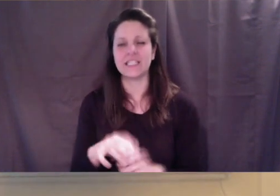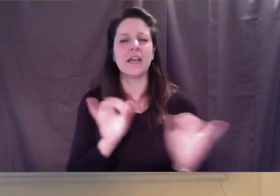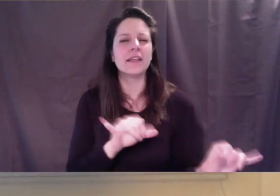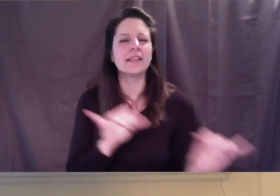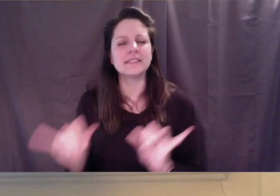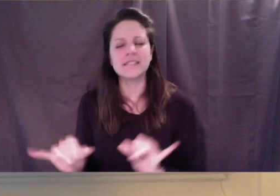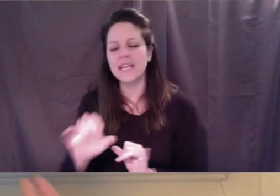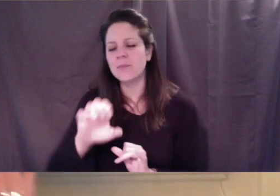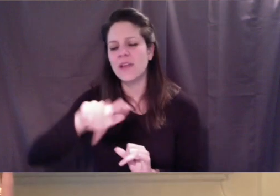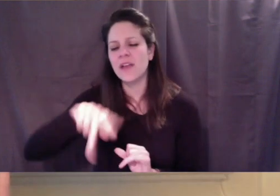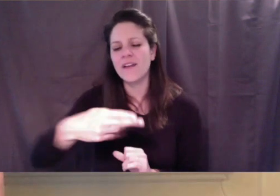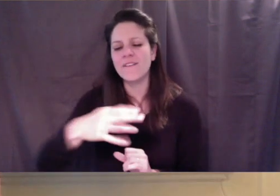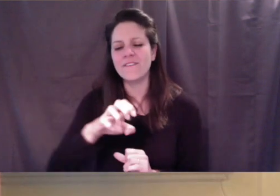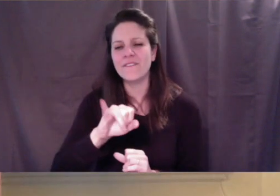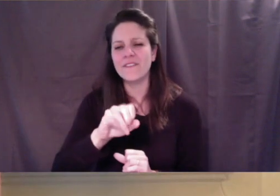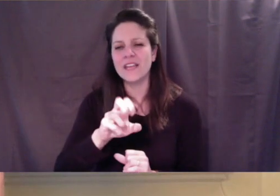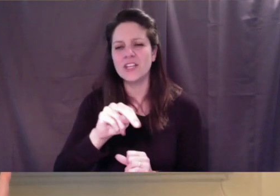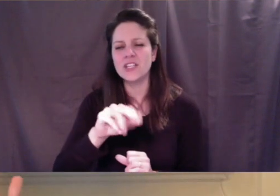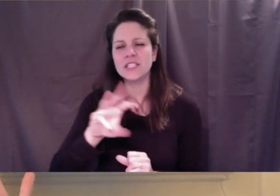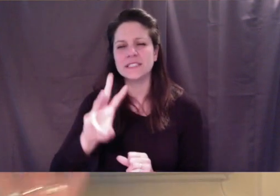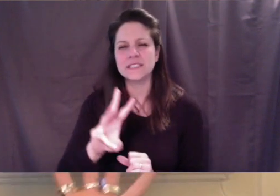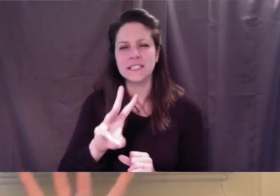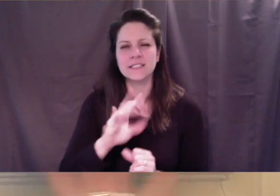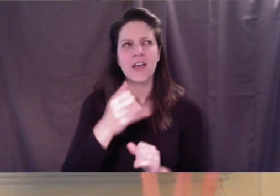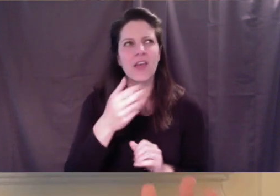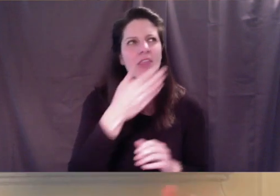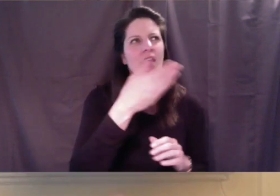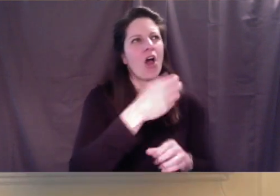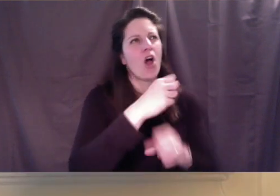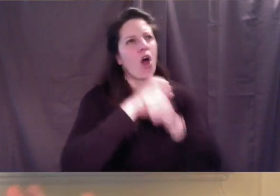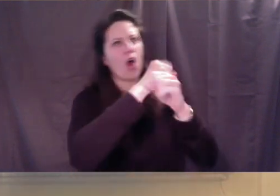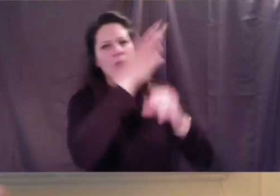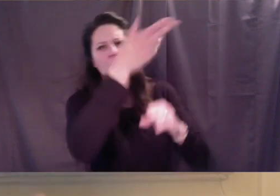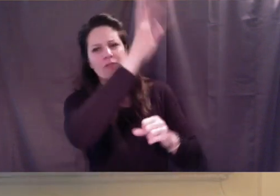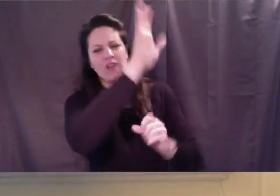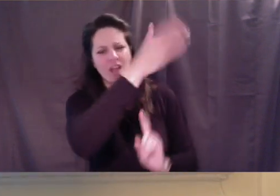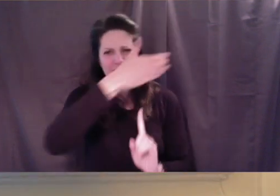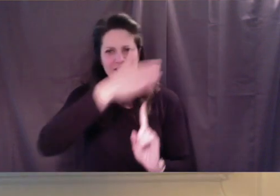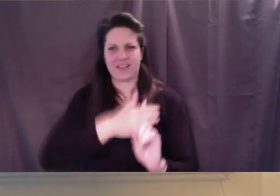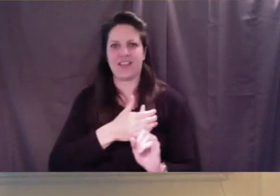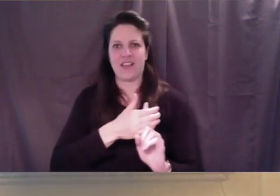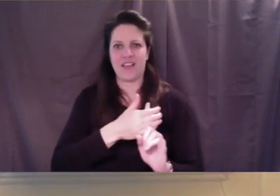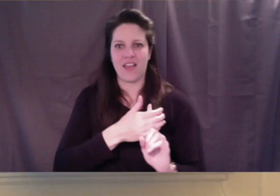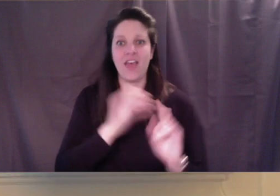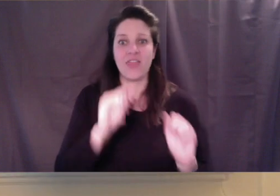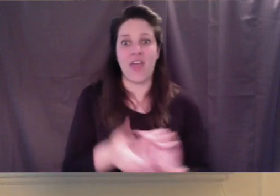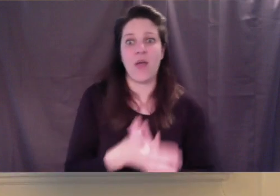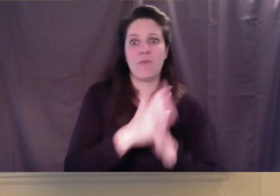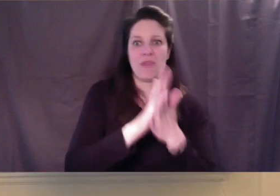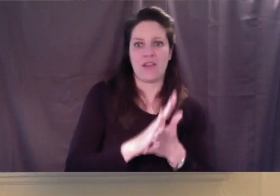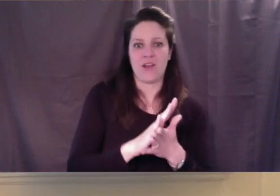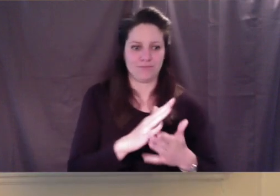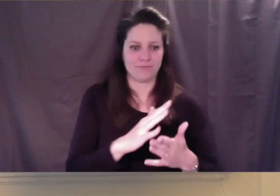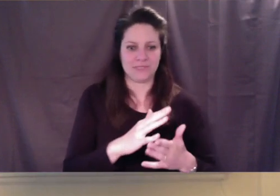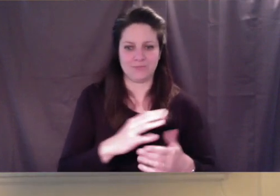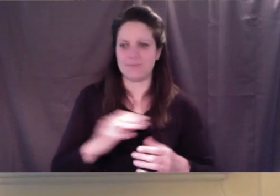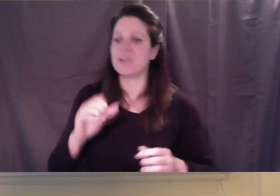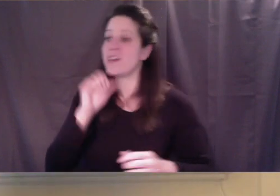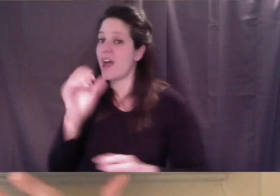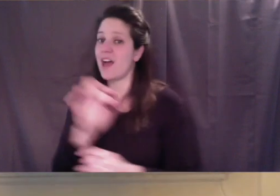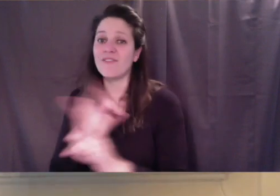found in Ephesians 6, where this very martial imagery is transformed and flipped into something that